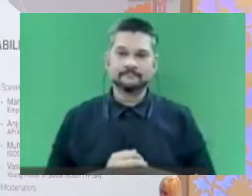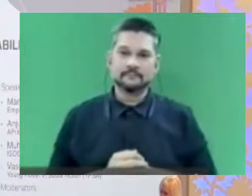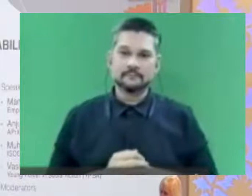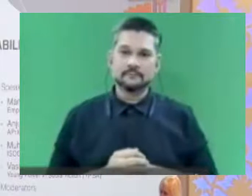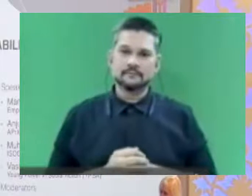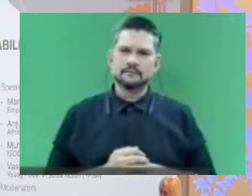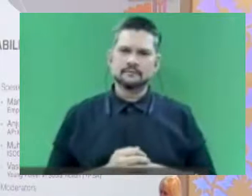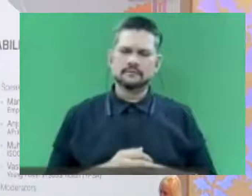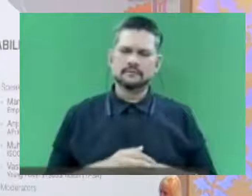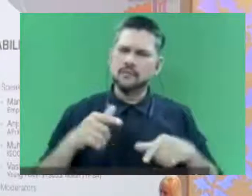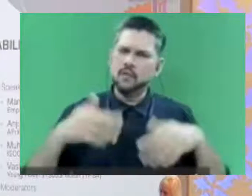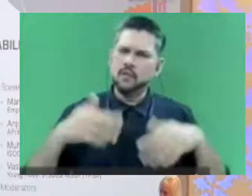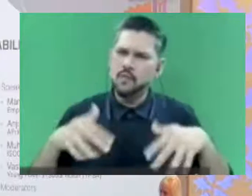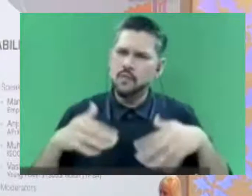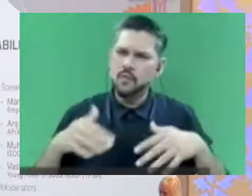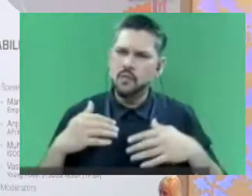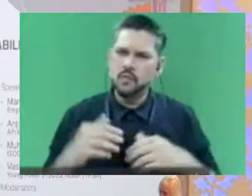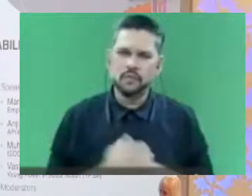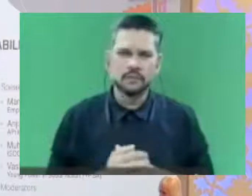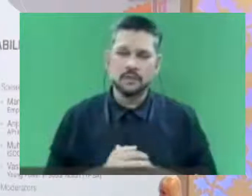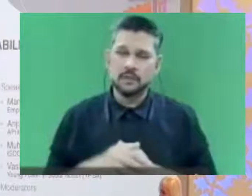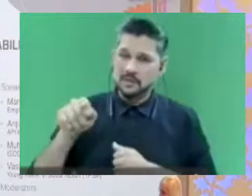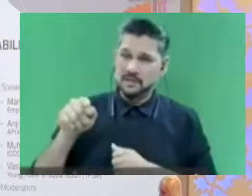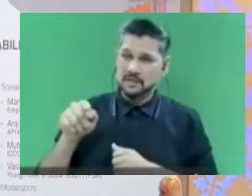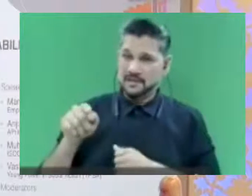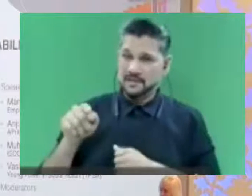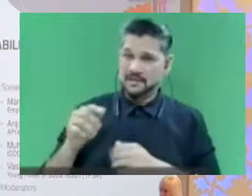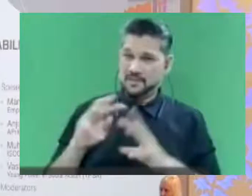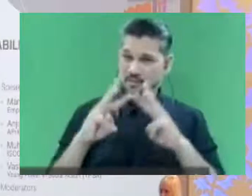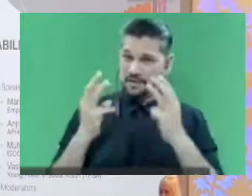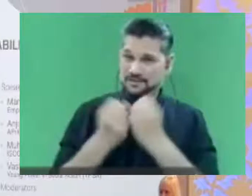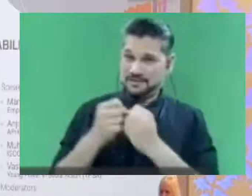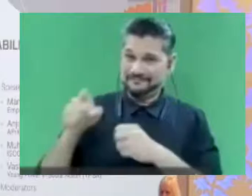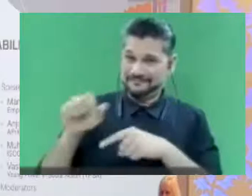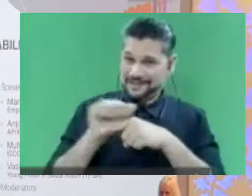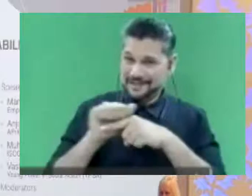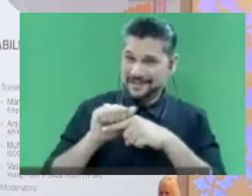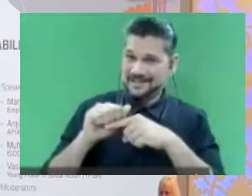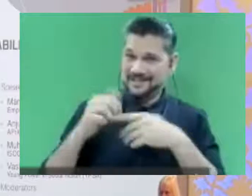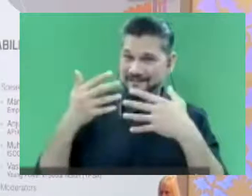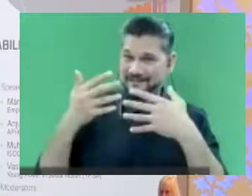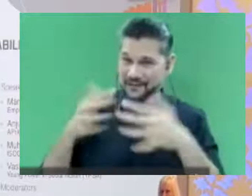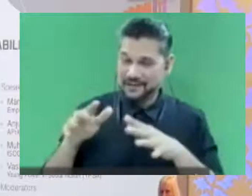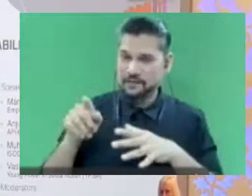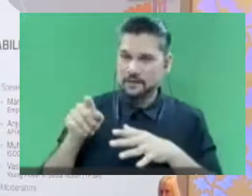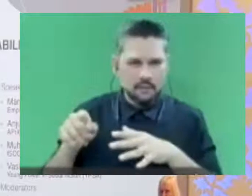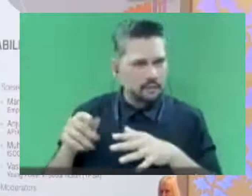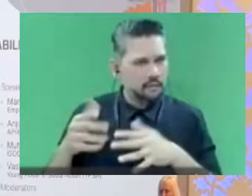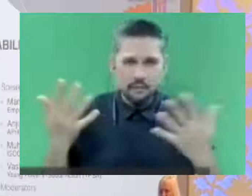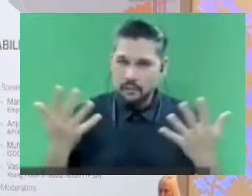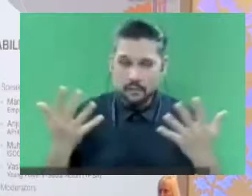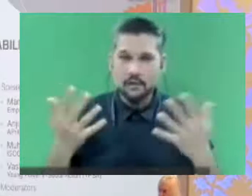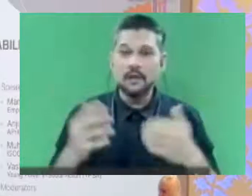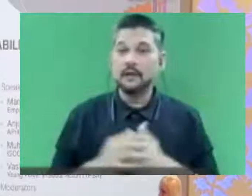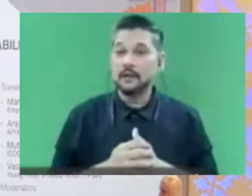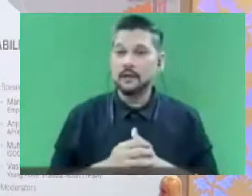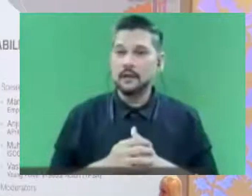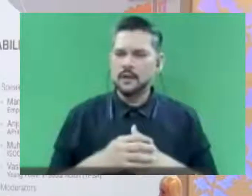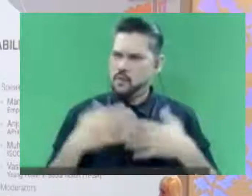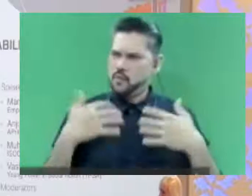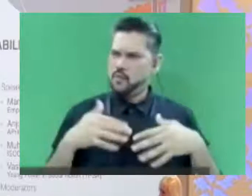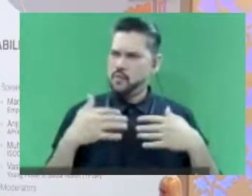outcomes of the Dhaka workshop, apart from building the skill set, was